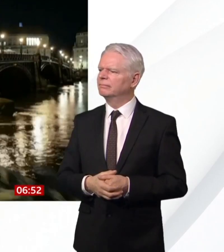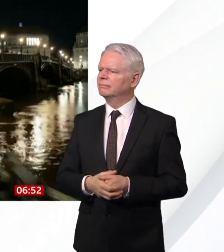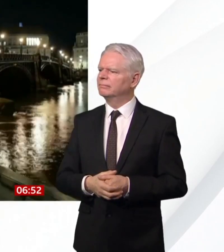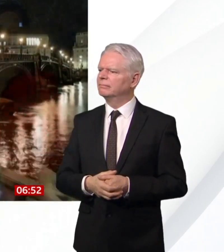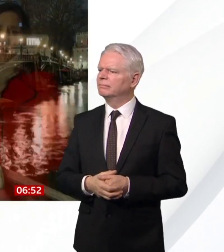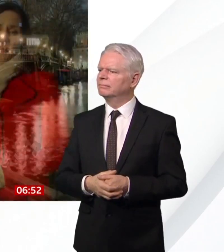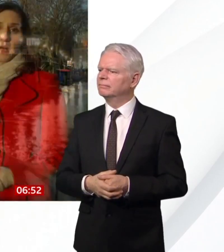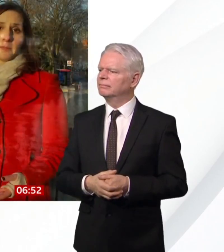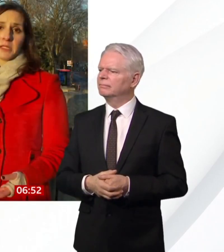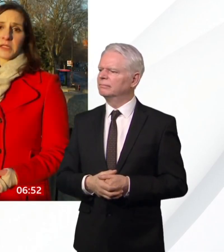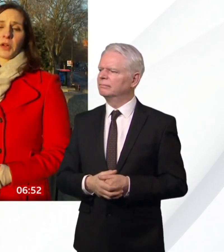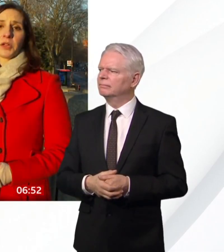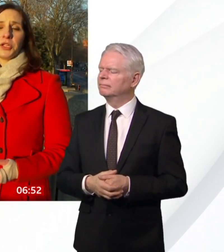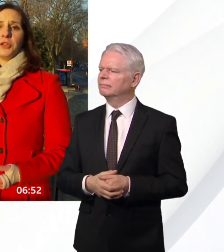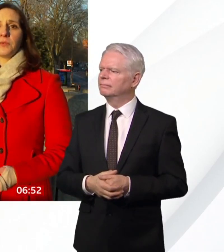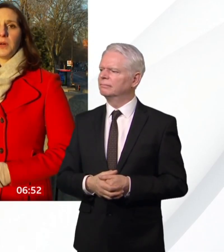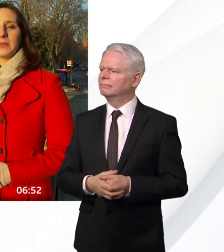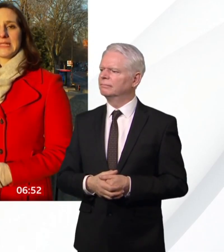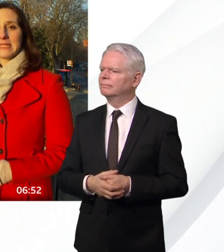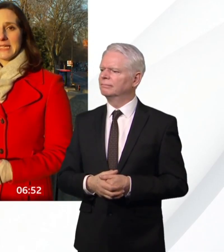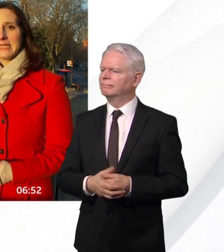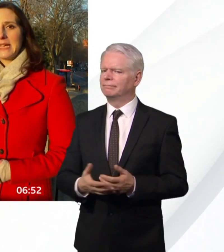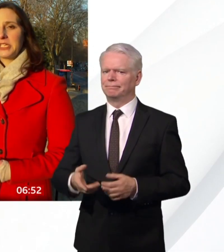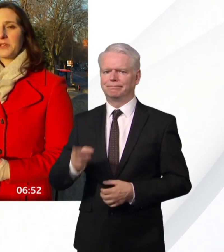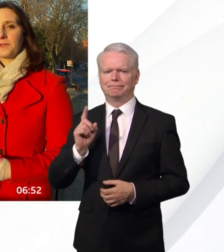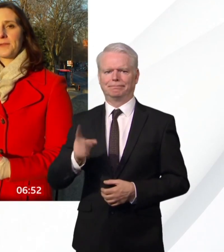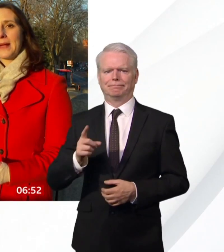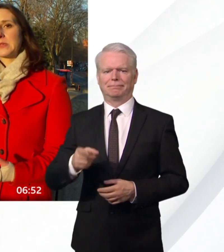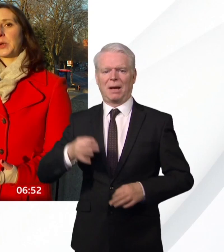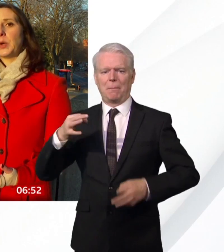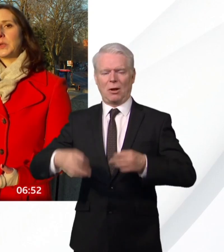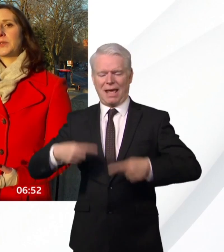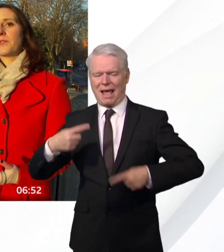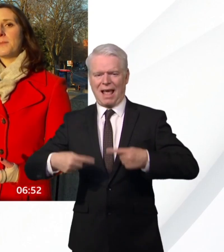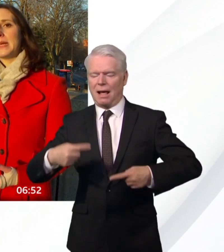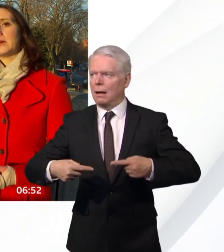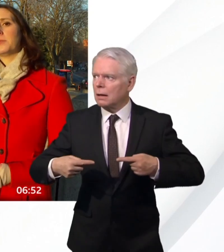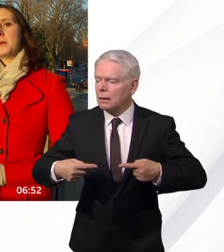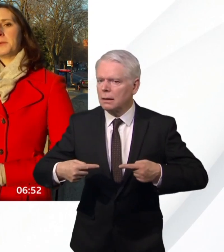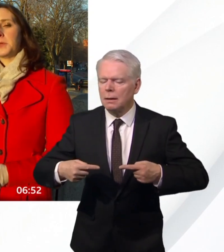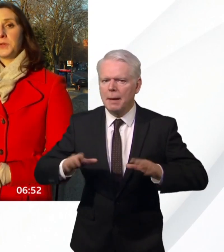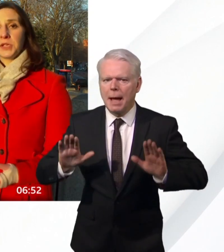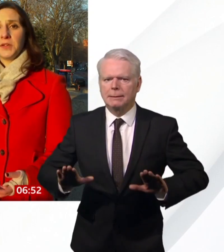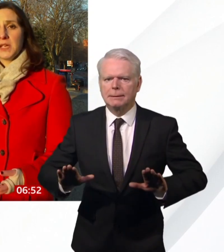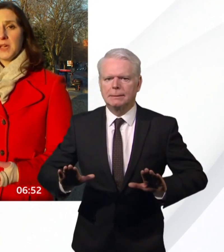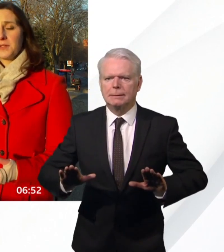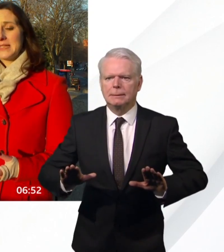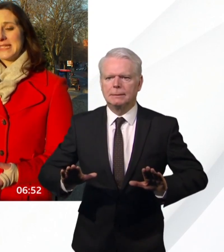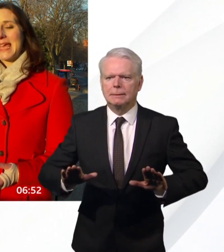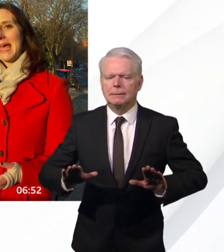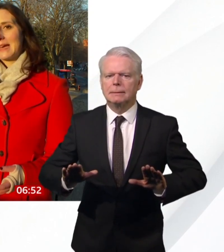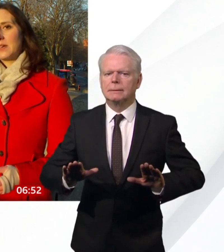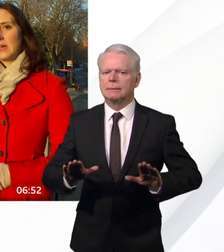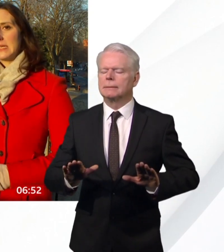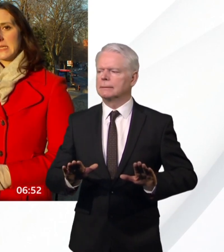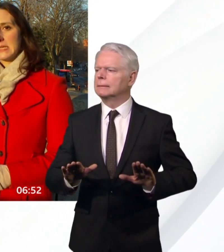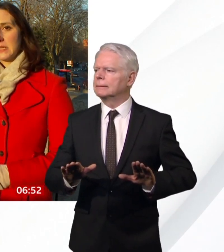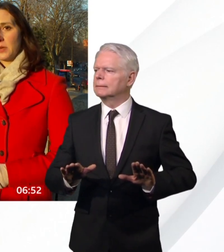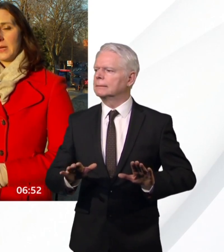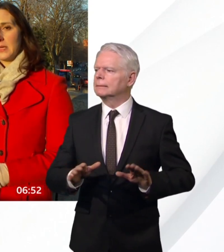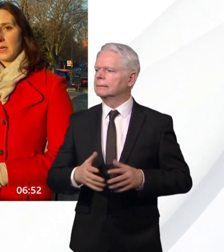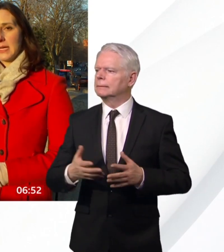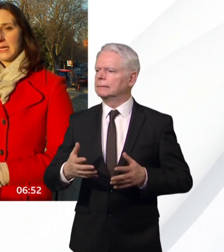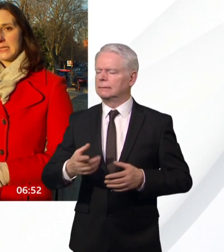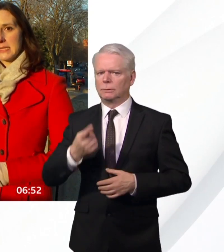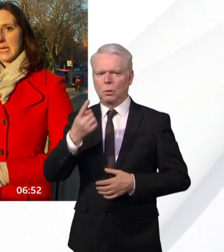Politics stopped. Parliament took on a new role as the destination for around 250,000 people who queued through the day and night to see